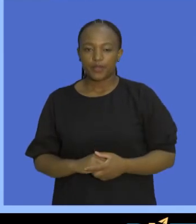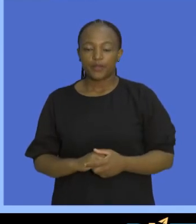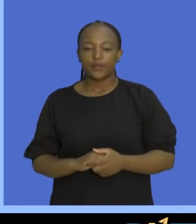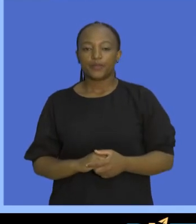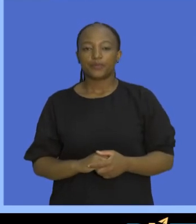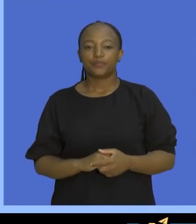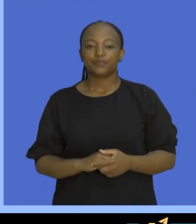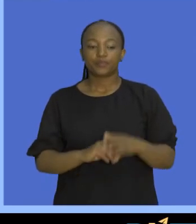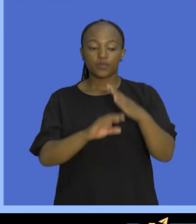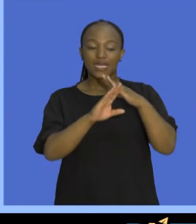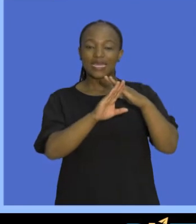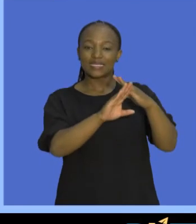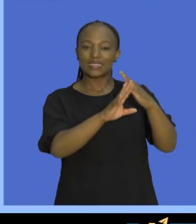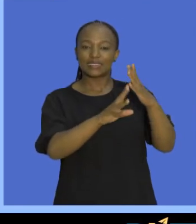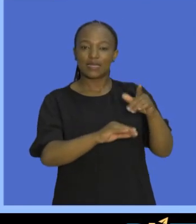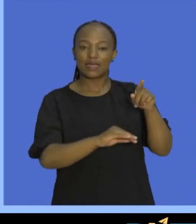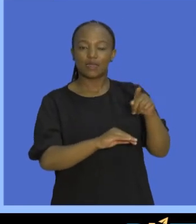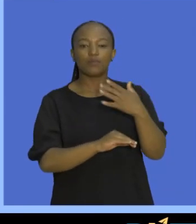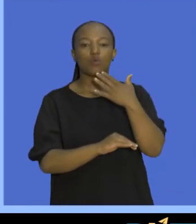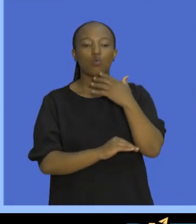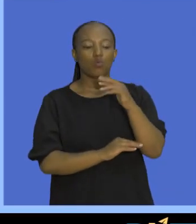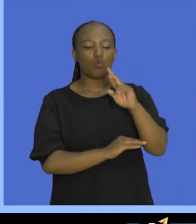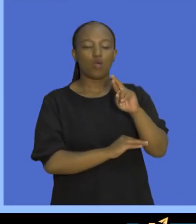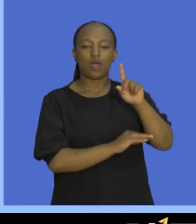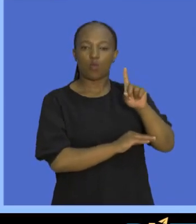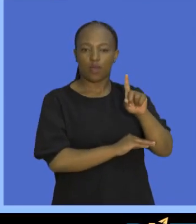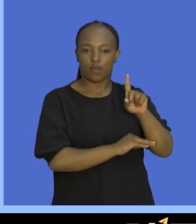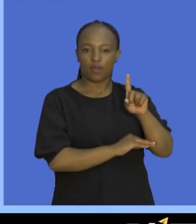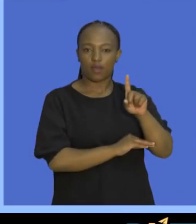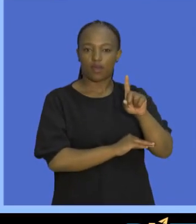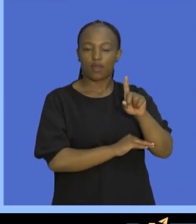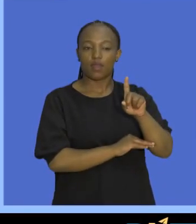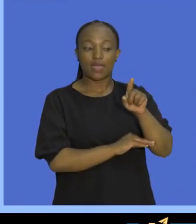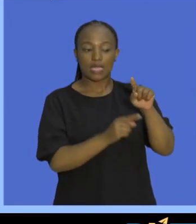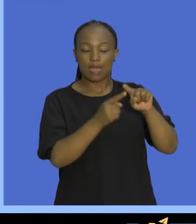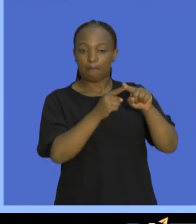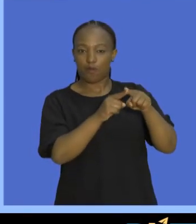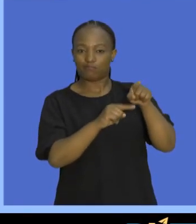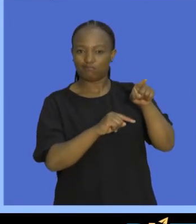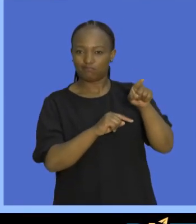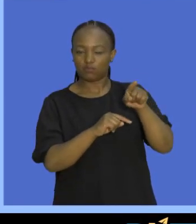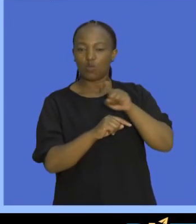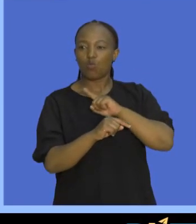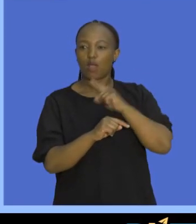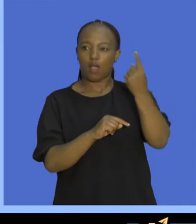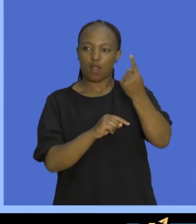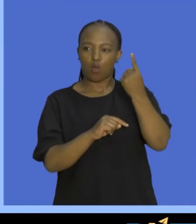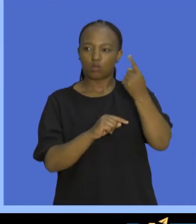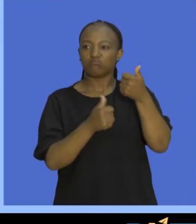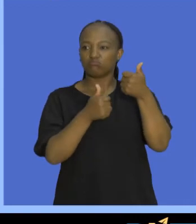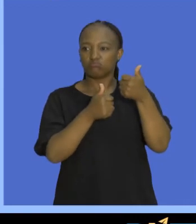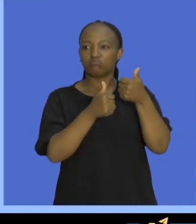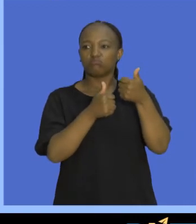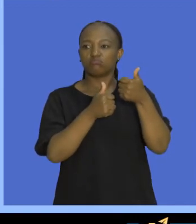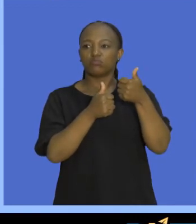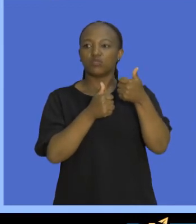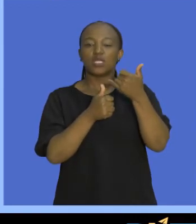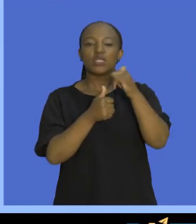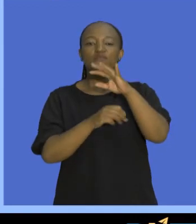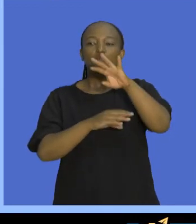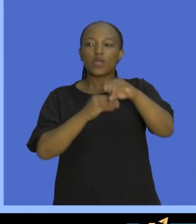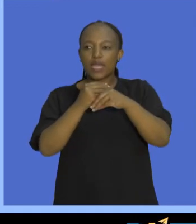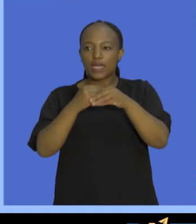sake, we have got that resistor, only R1 at a point, okay? Because it's alone, it is in